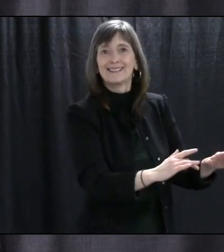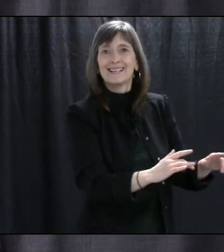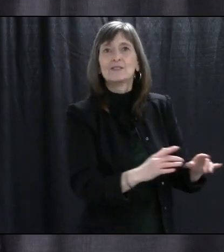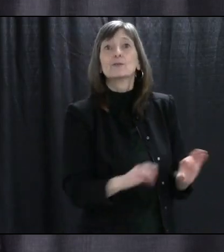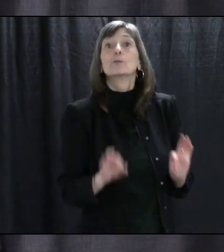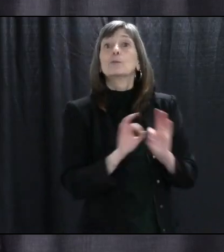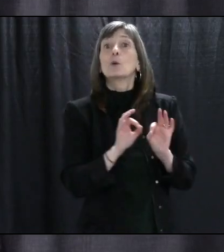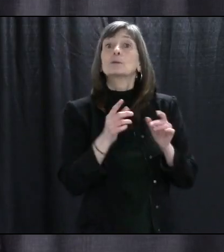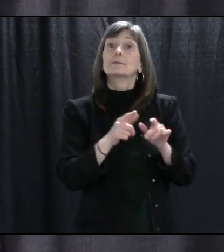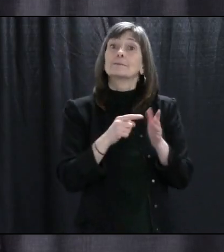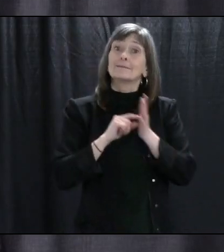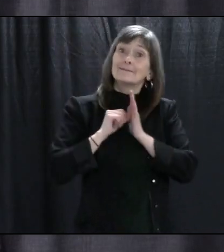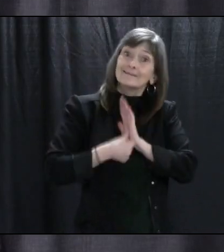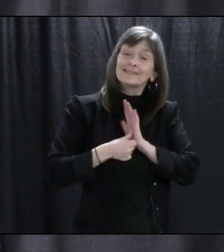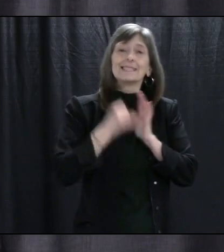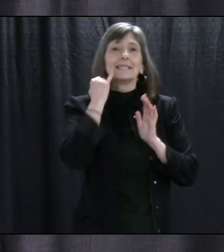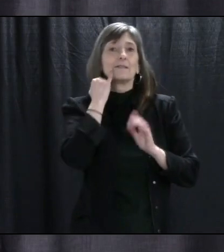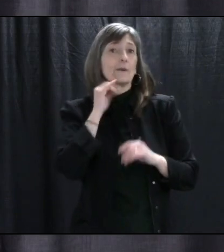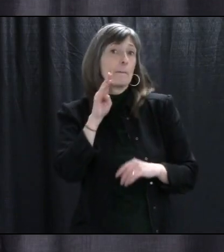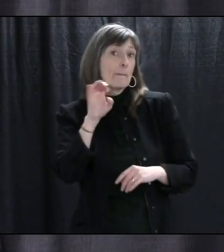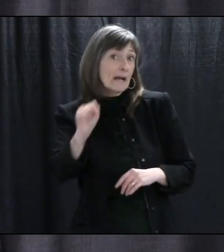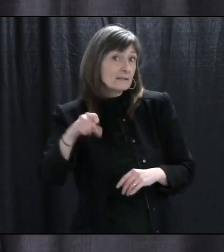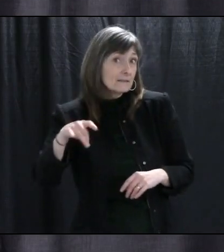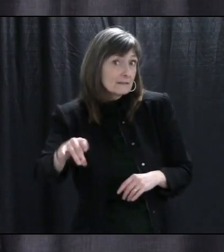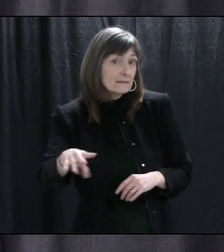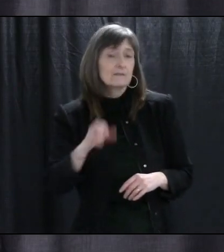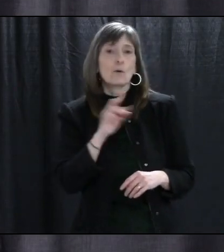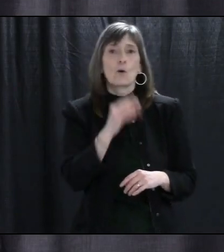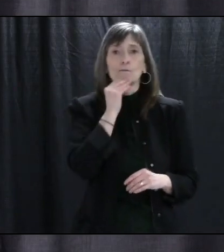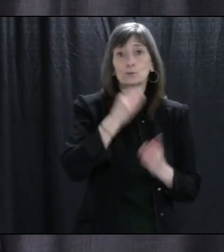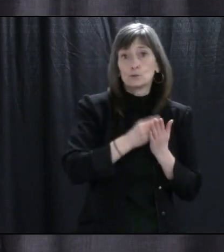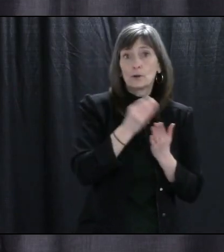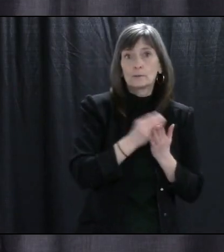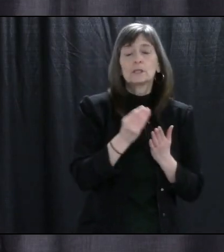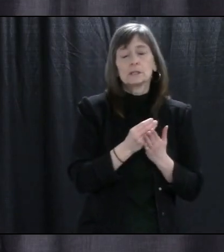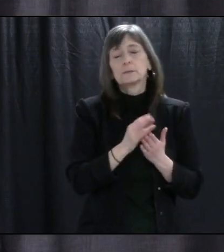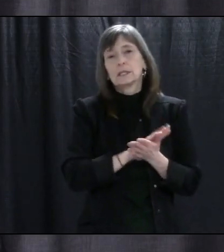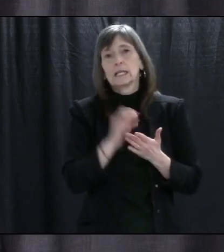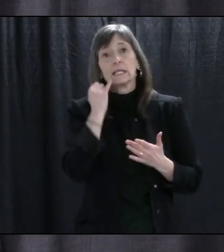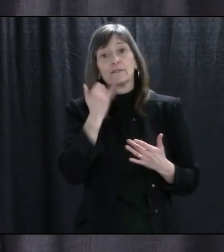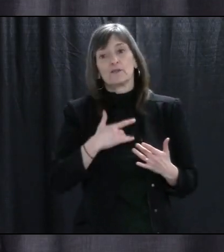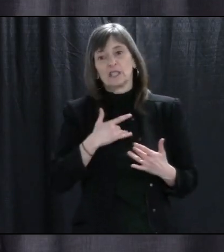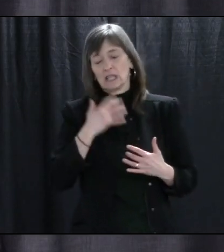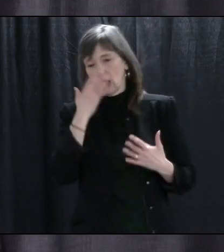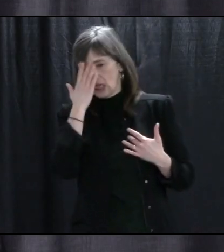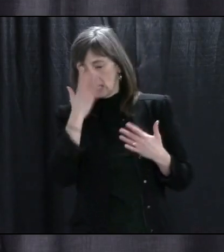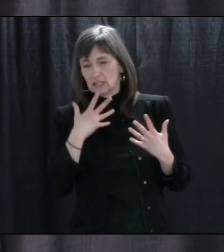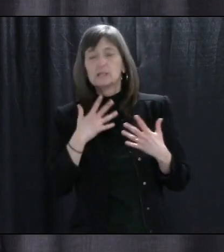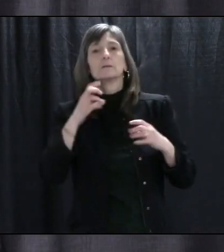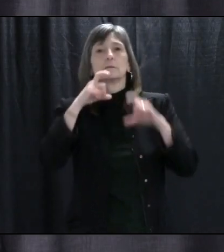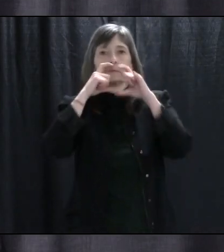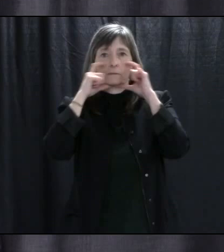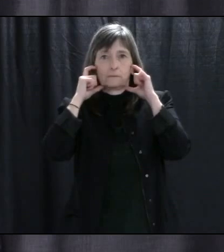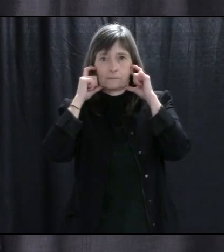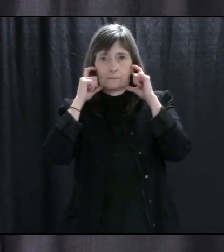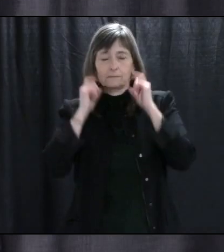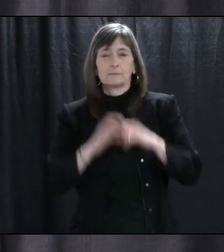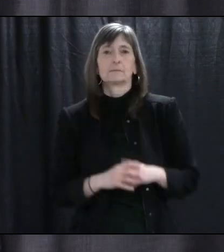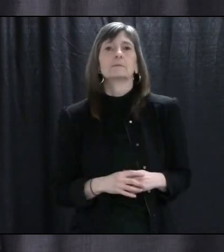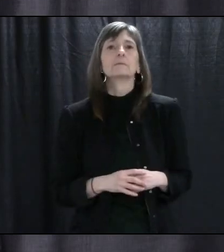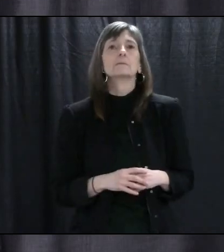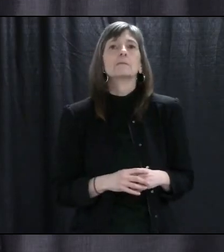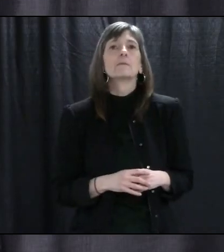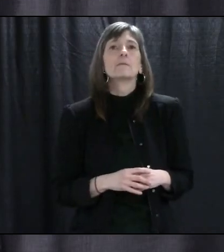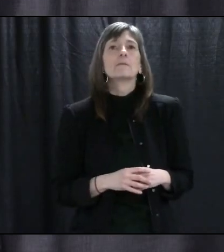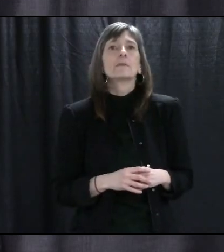while using public transit. In keeping with the latest evidence, we know that wearing a non-medical mask, such as the